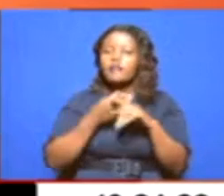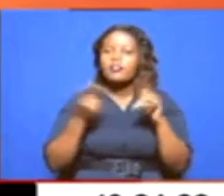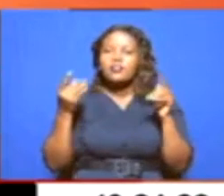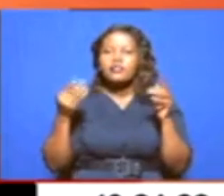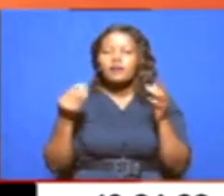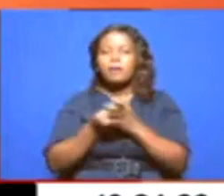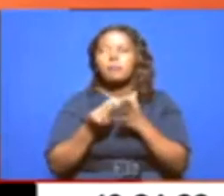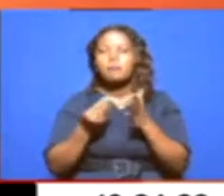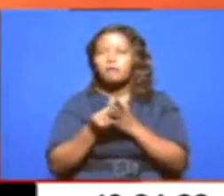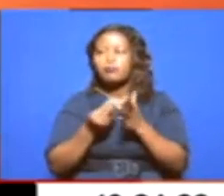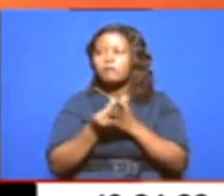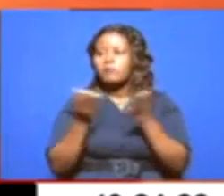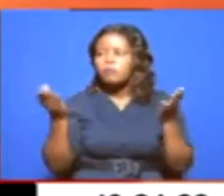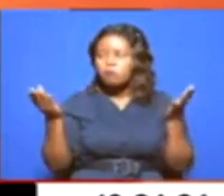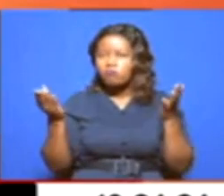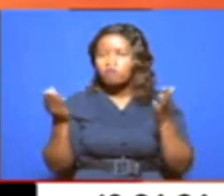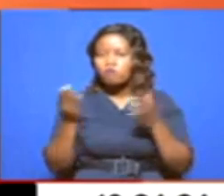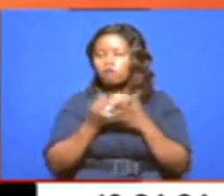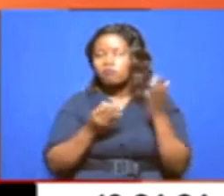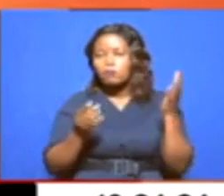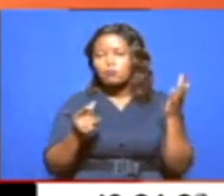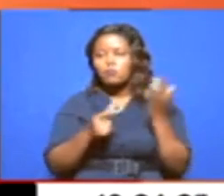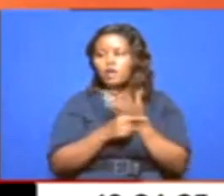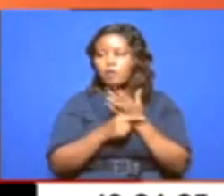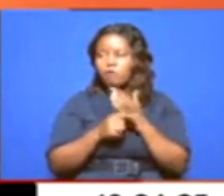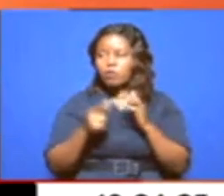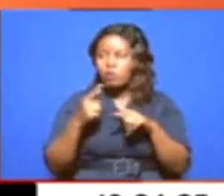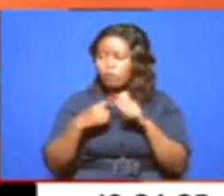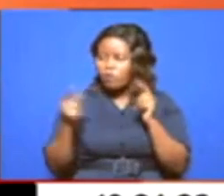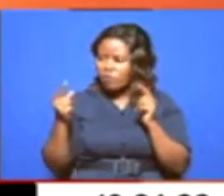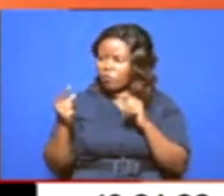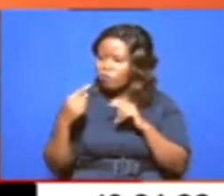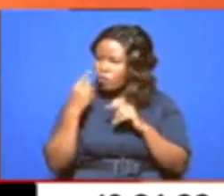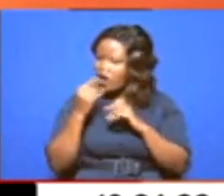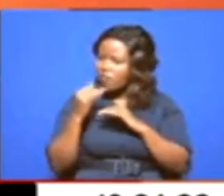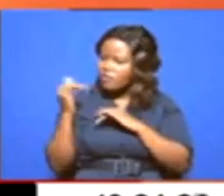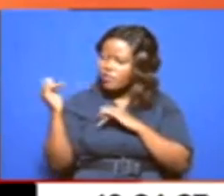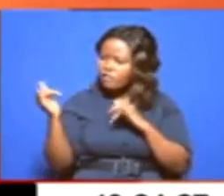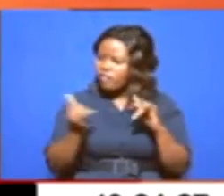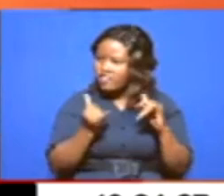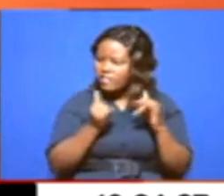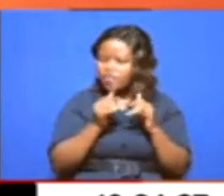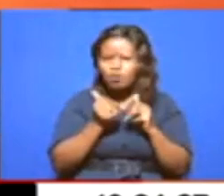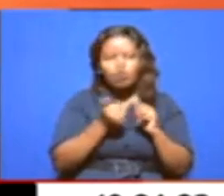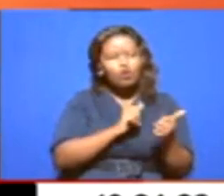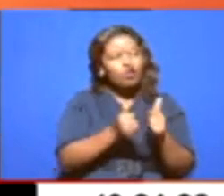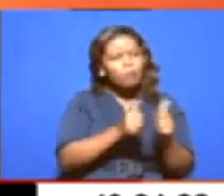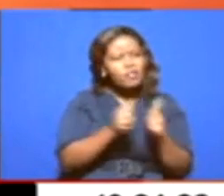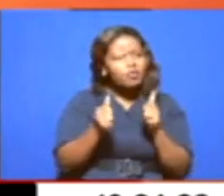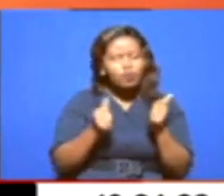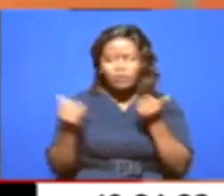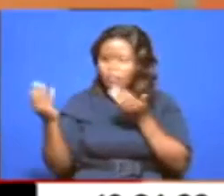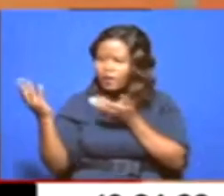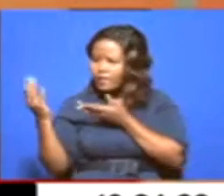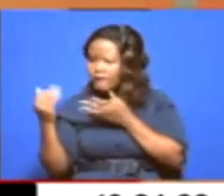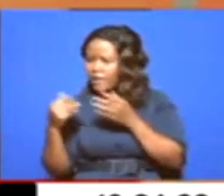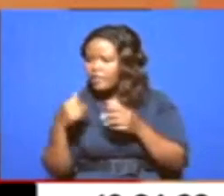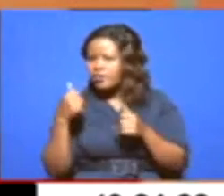elite eight or nine that have been invited, what kind of competition do you expect? When we